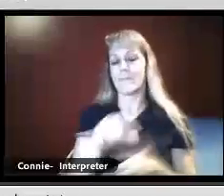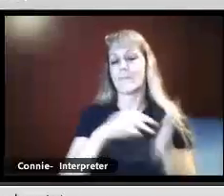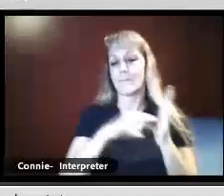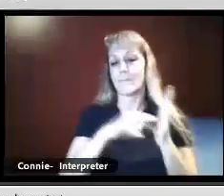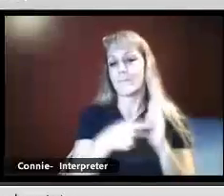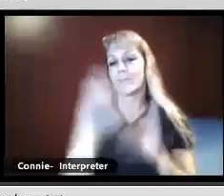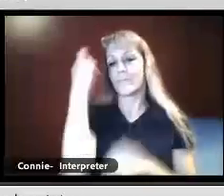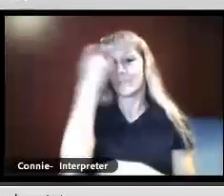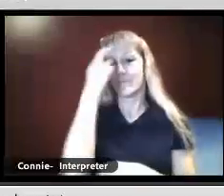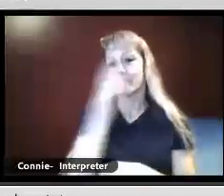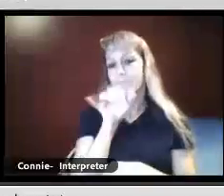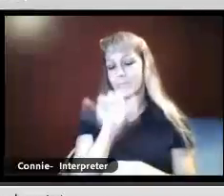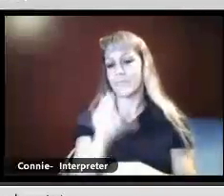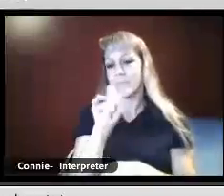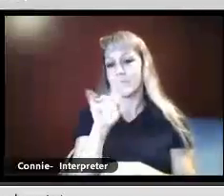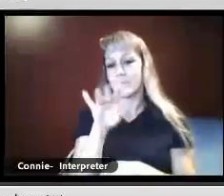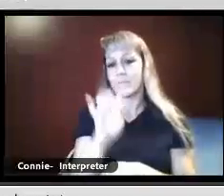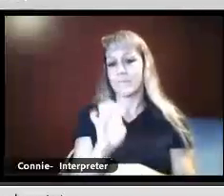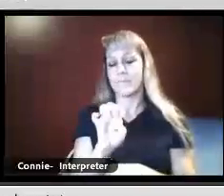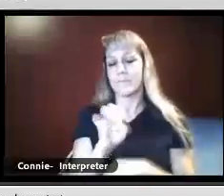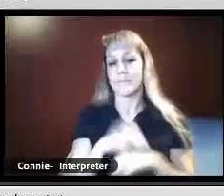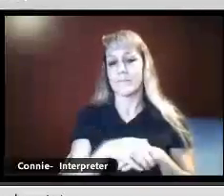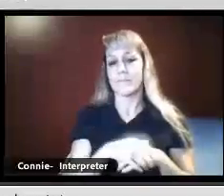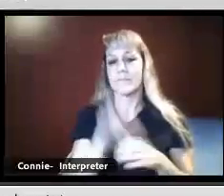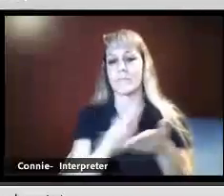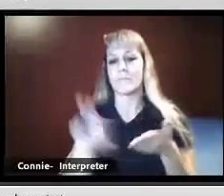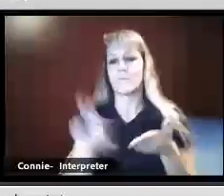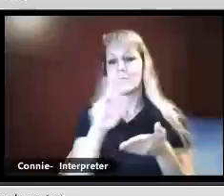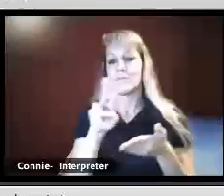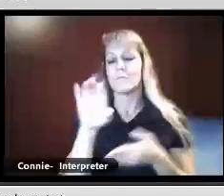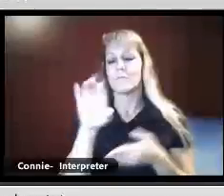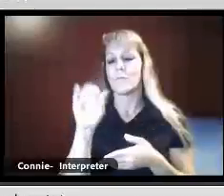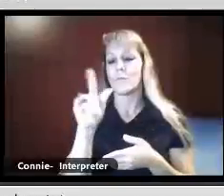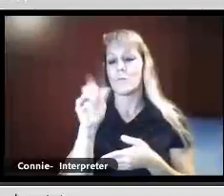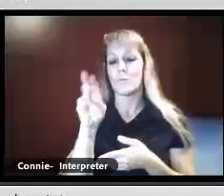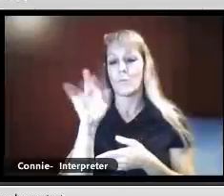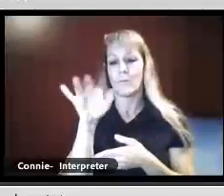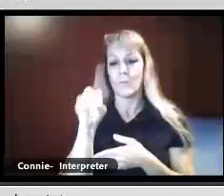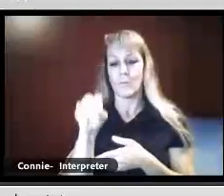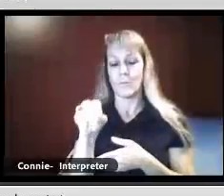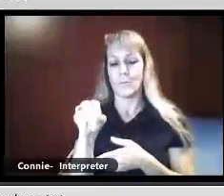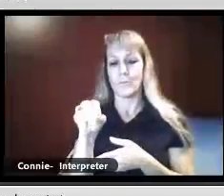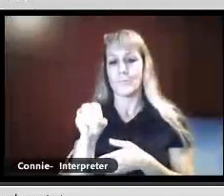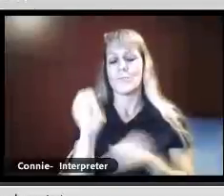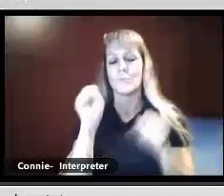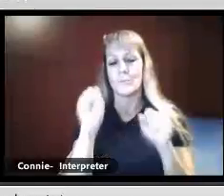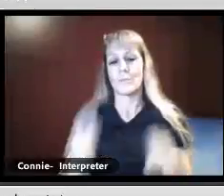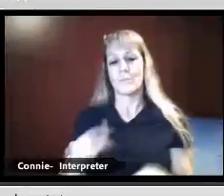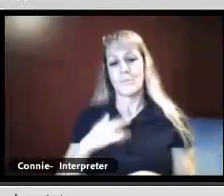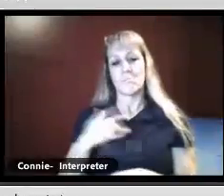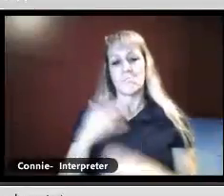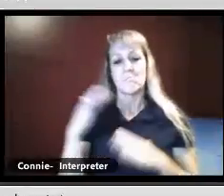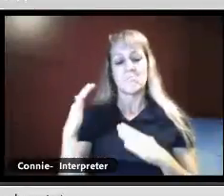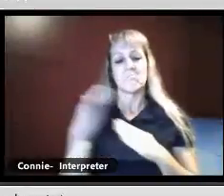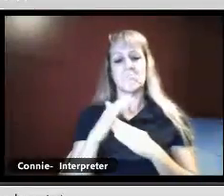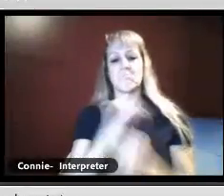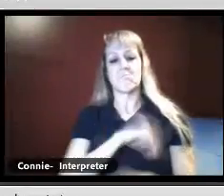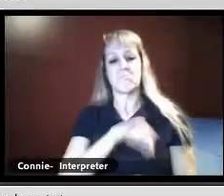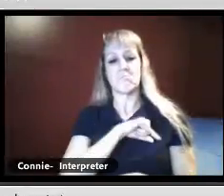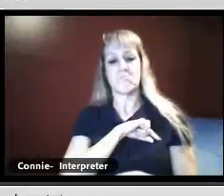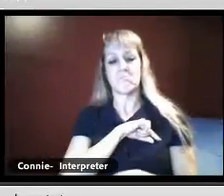site, which resides at the University of Colorado. So once again, we can feel very confident about